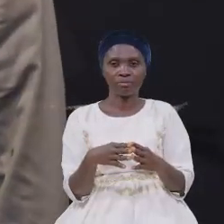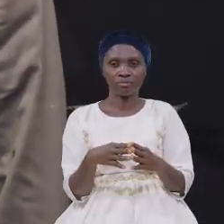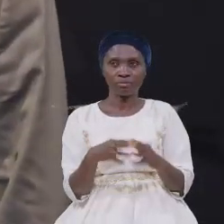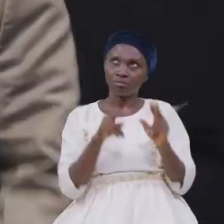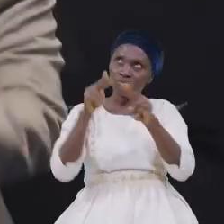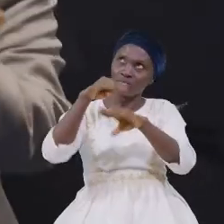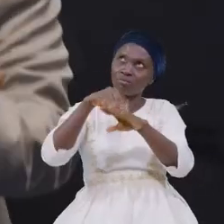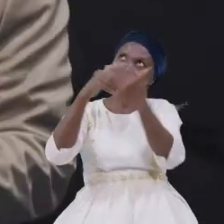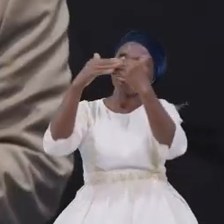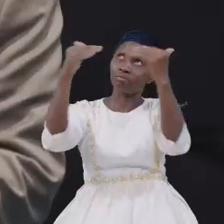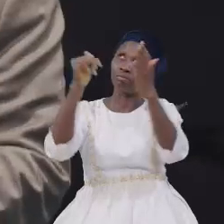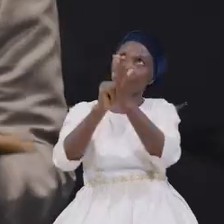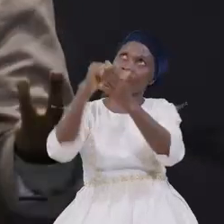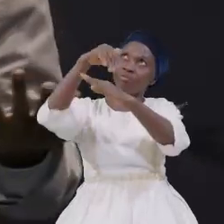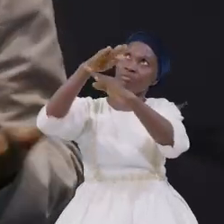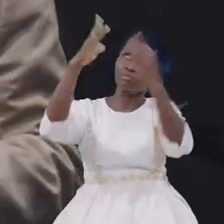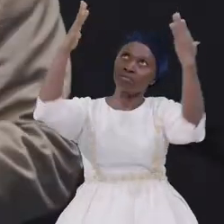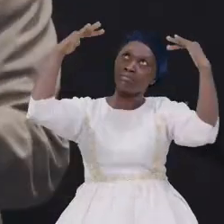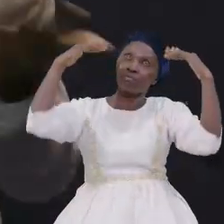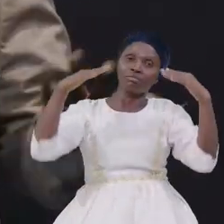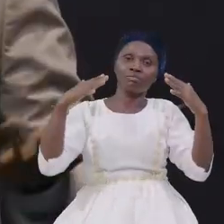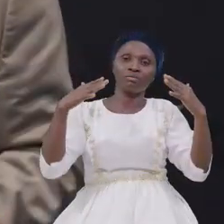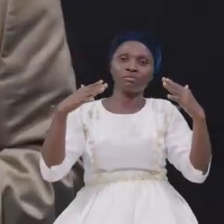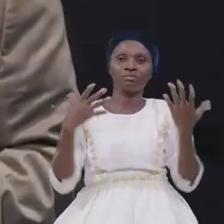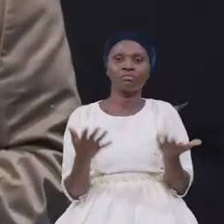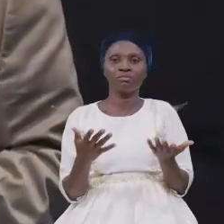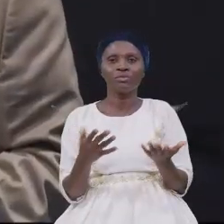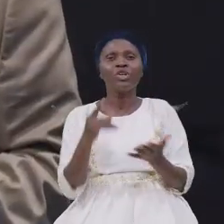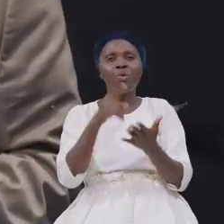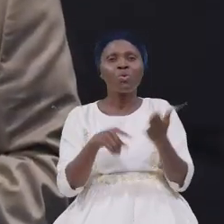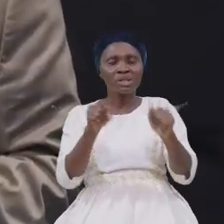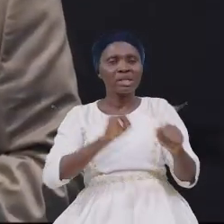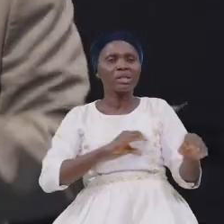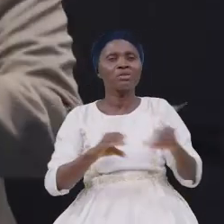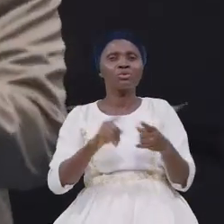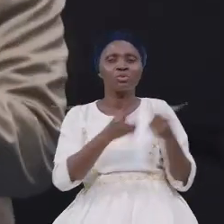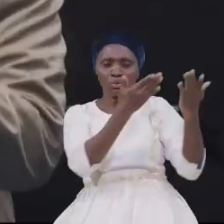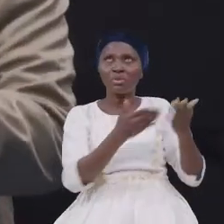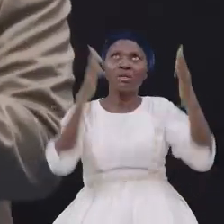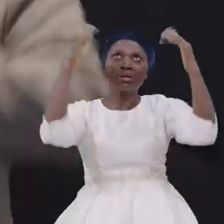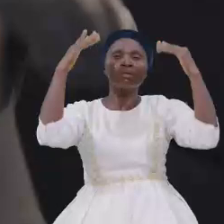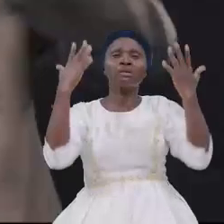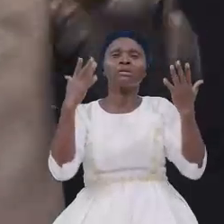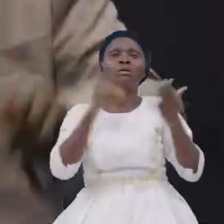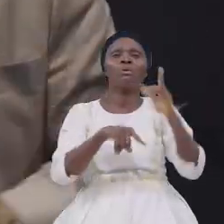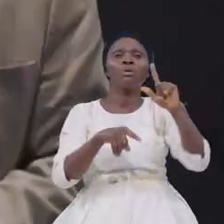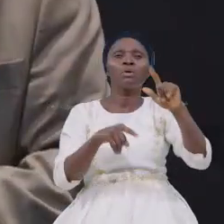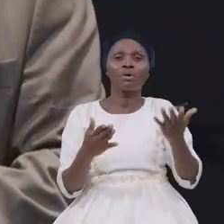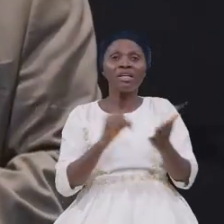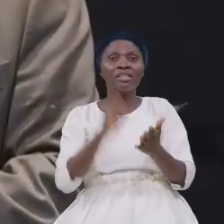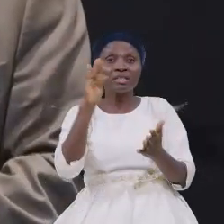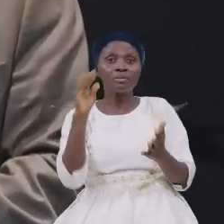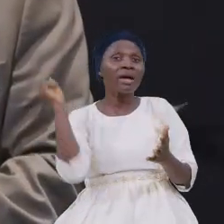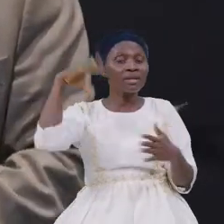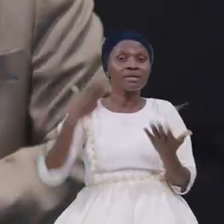rain. What can I do to bring down the rain? By grace. Can I pierce the